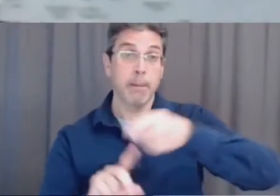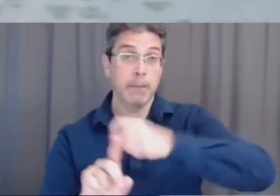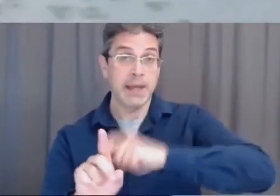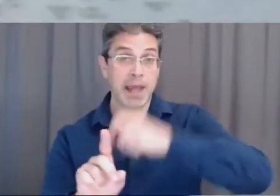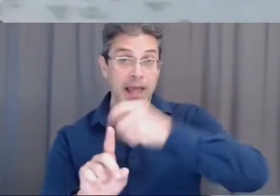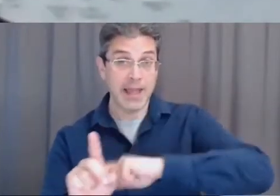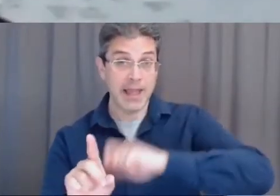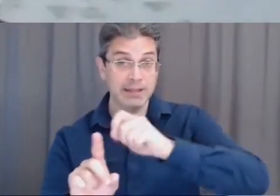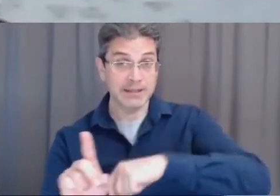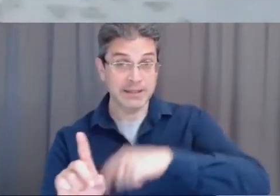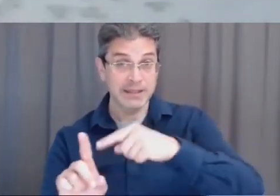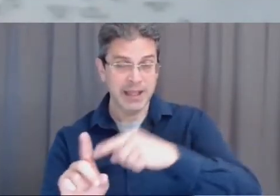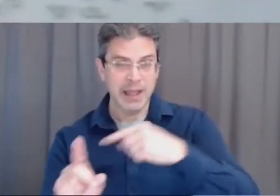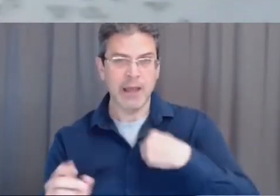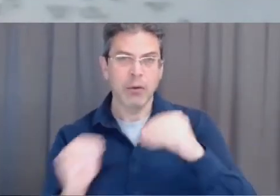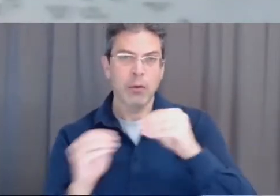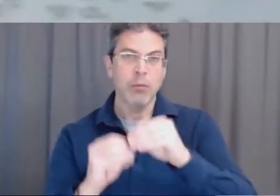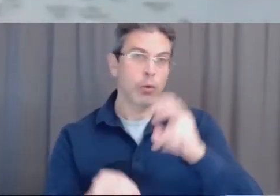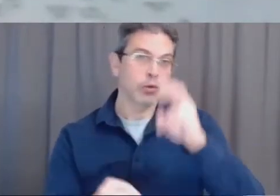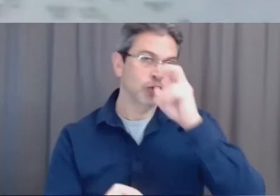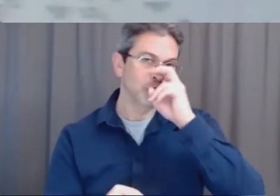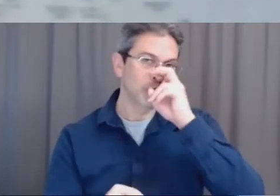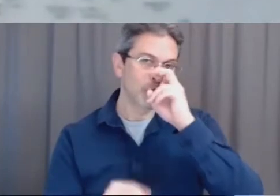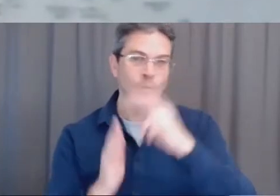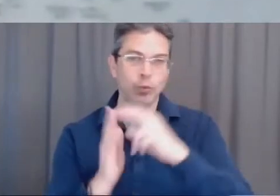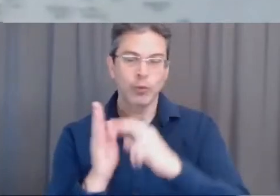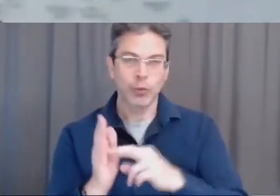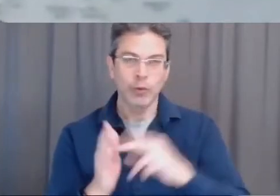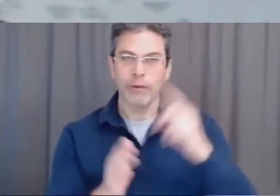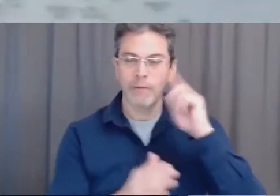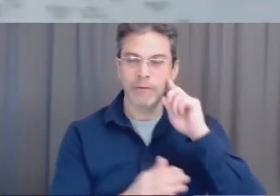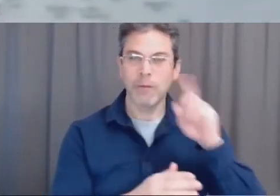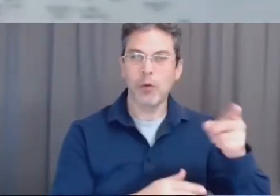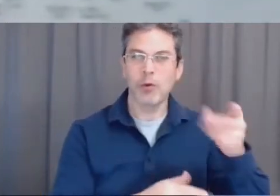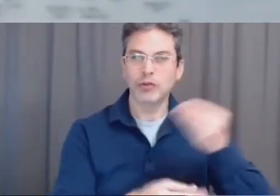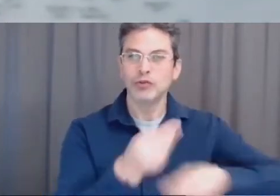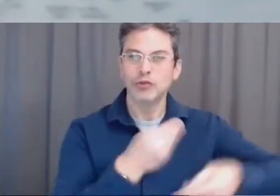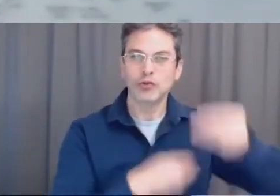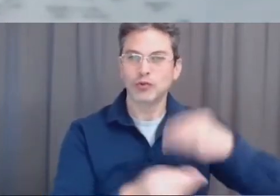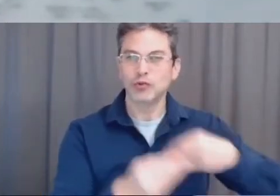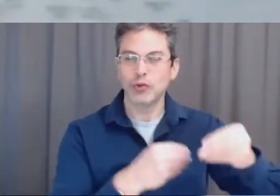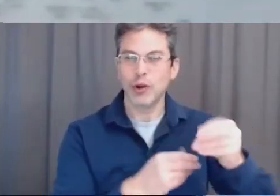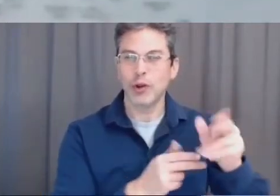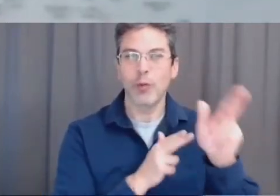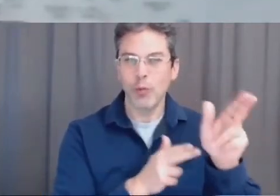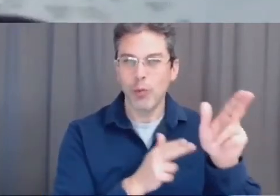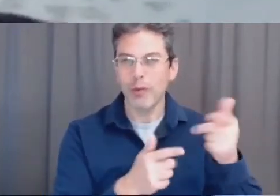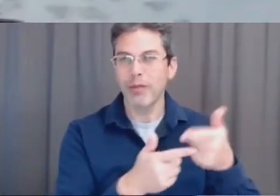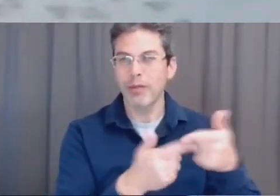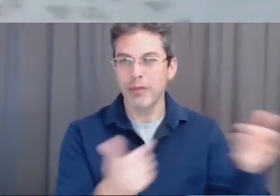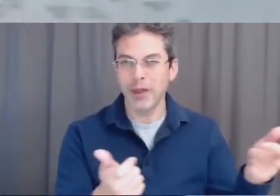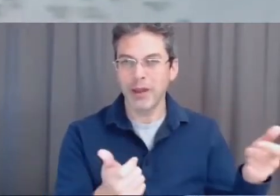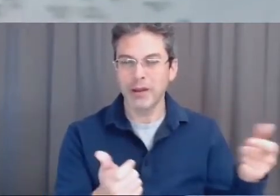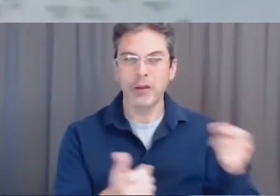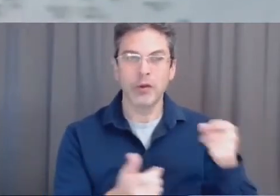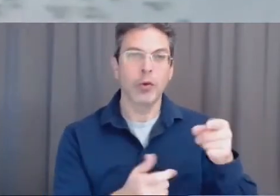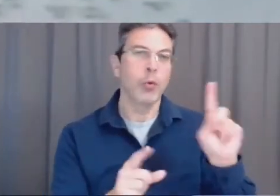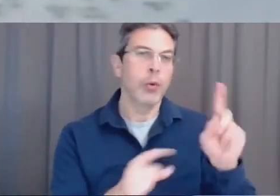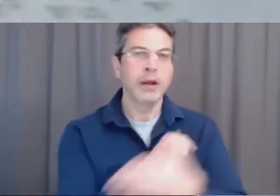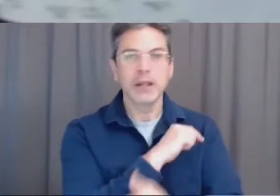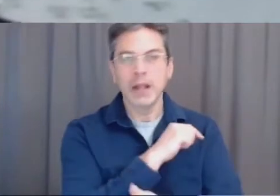the global trade in conventional weapons. You know, country of origin, size, shape, whereas the trade in conventional weapons seemed to be a free-for-all, you